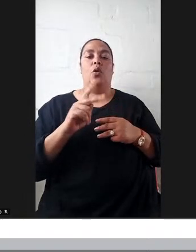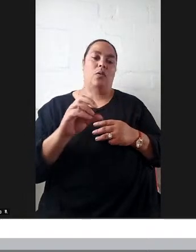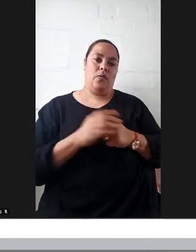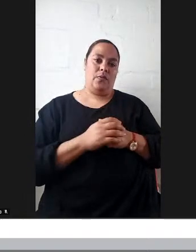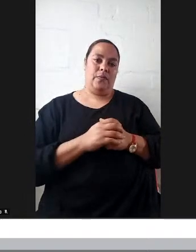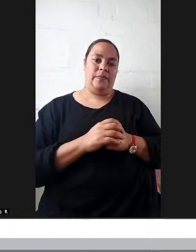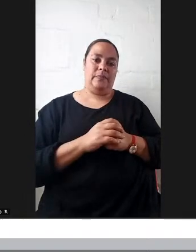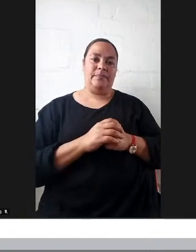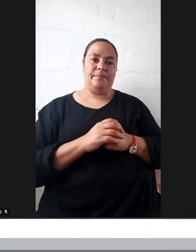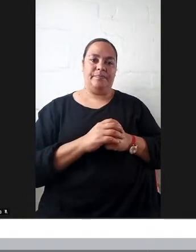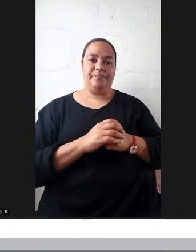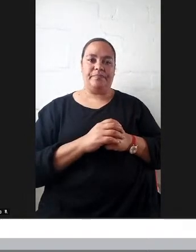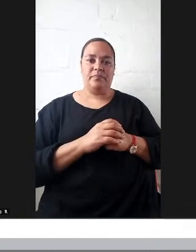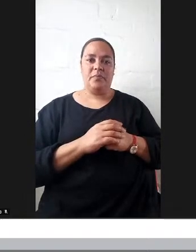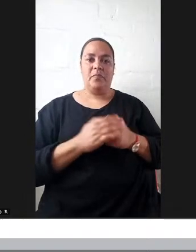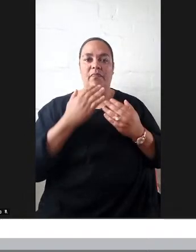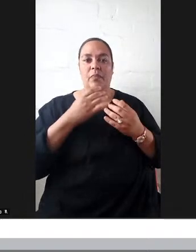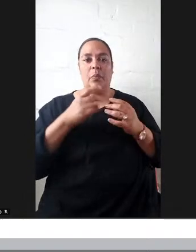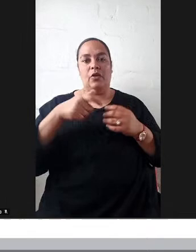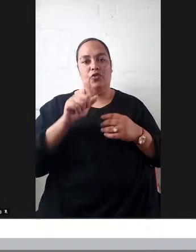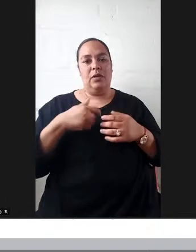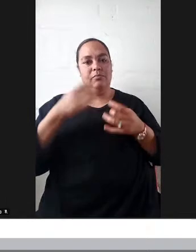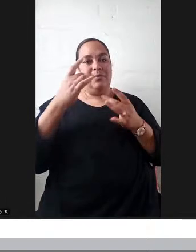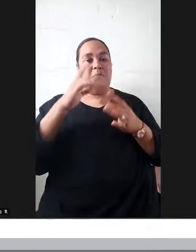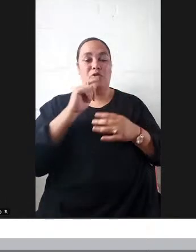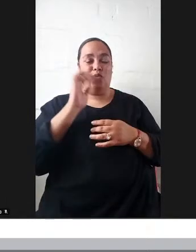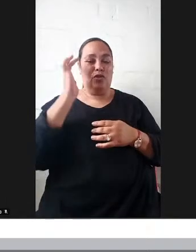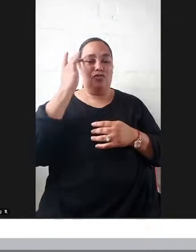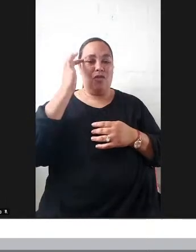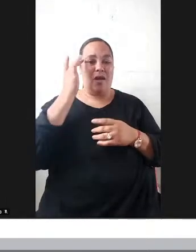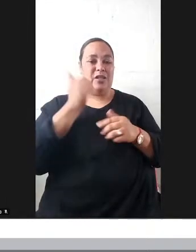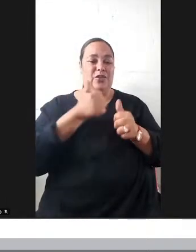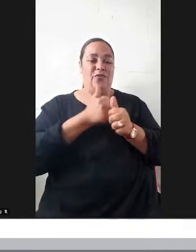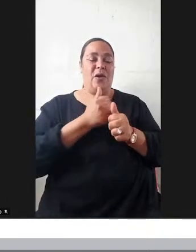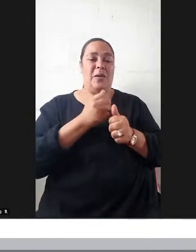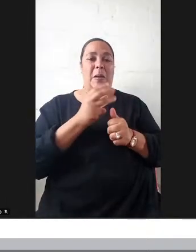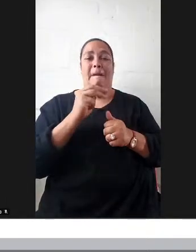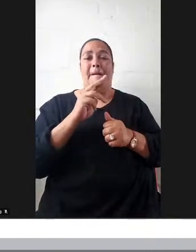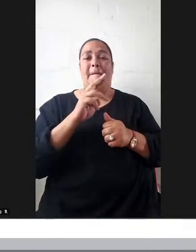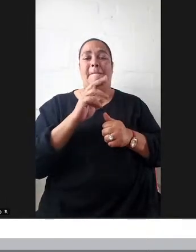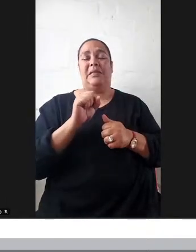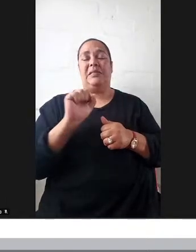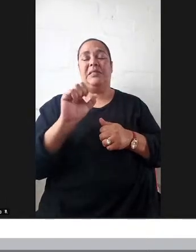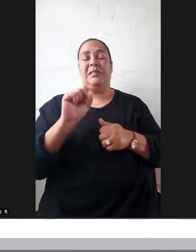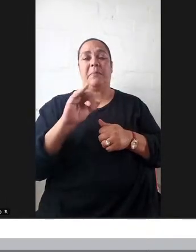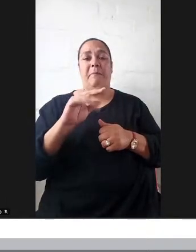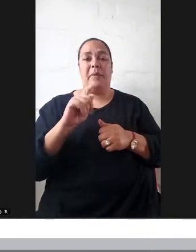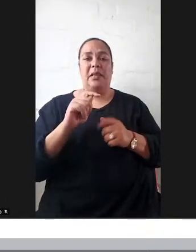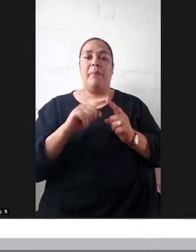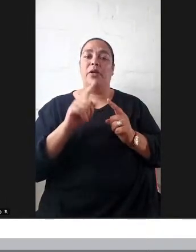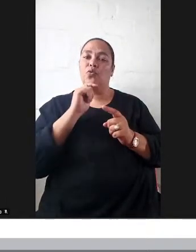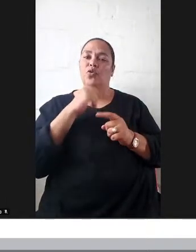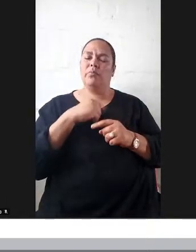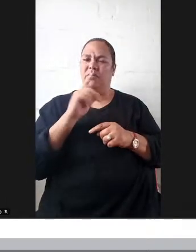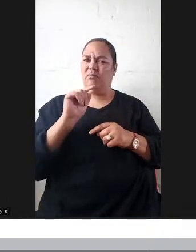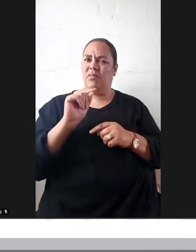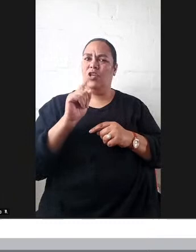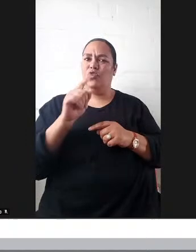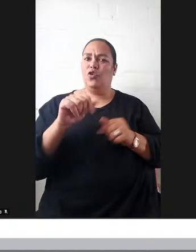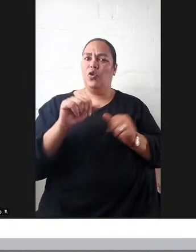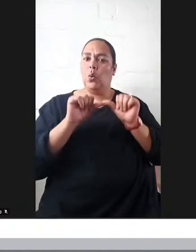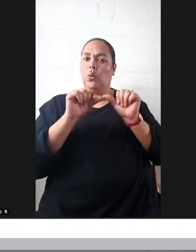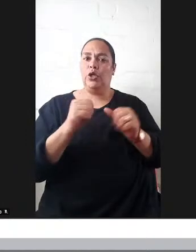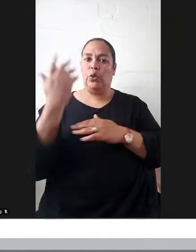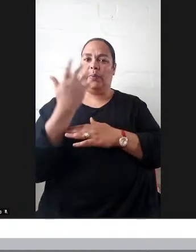Thank you, Chair. As indicated, I really struggled to follow Ms. Smith's, and I was also under the impression that she was continuing with the